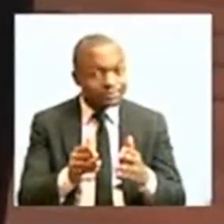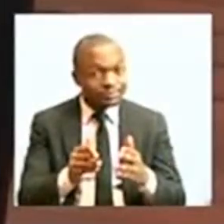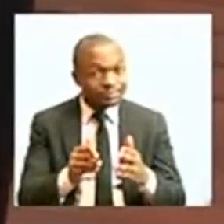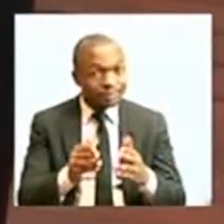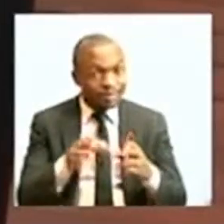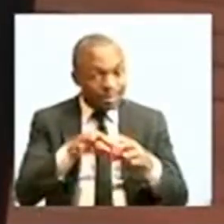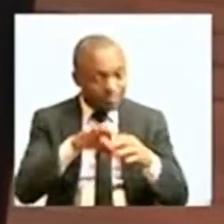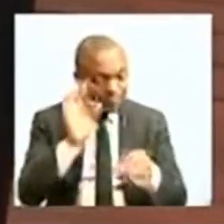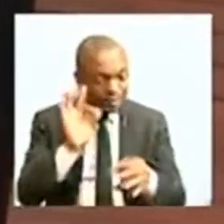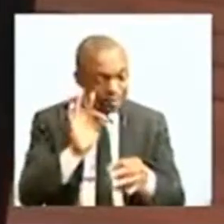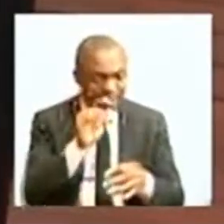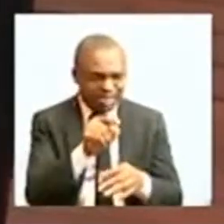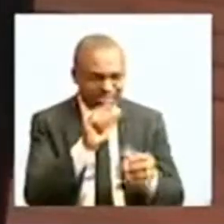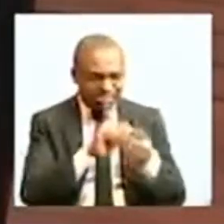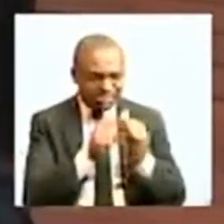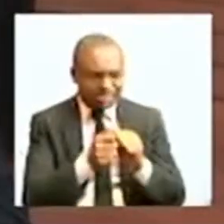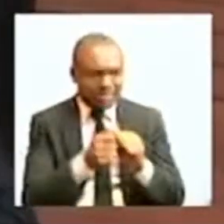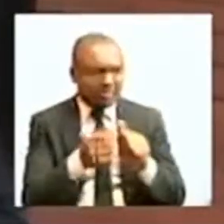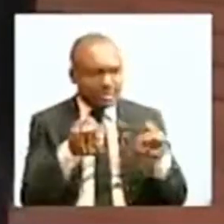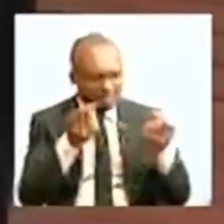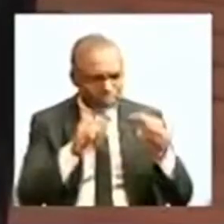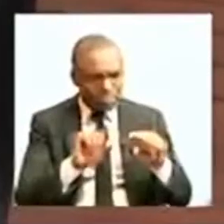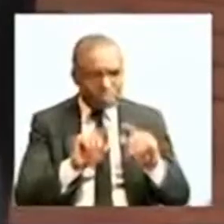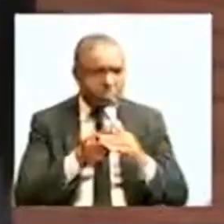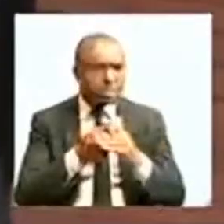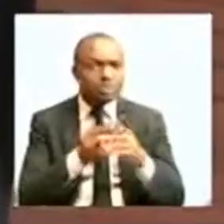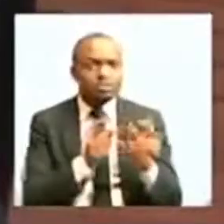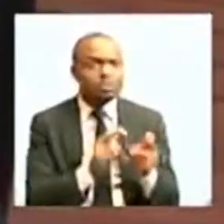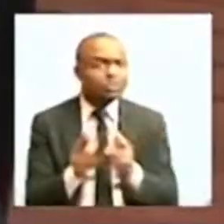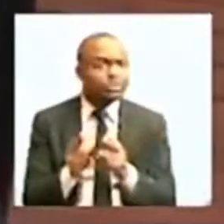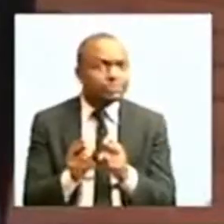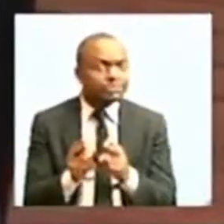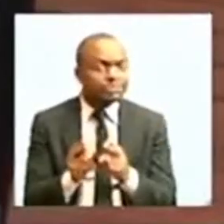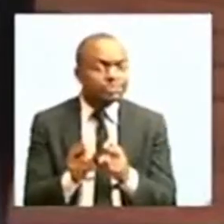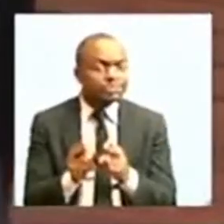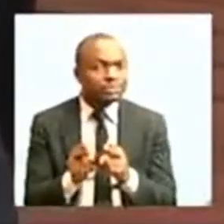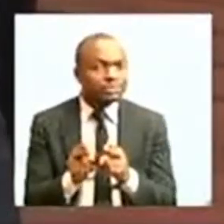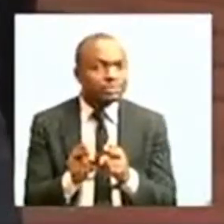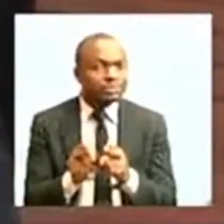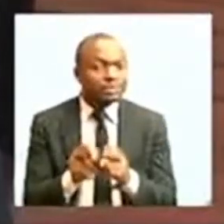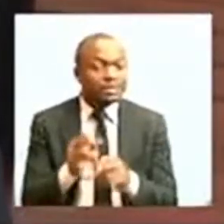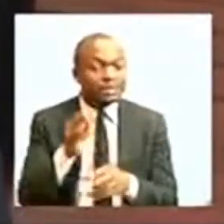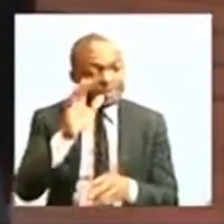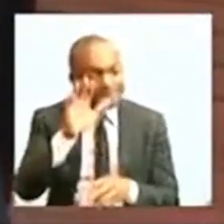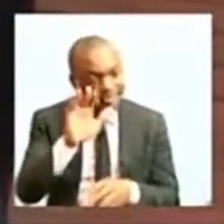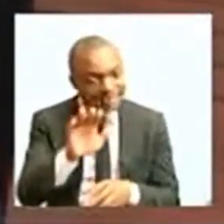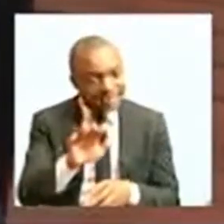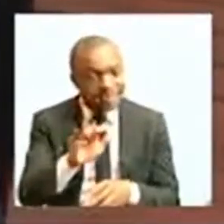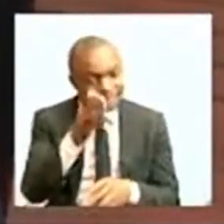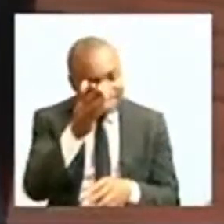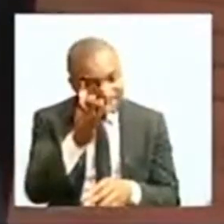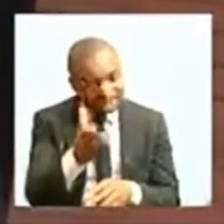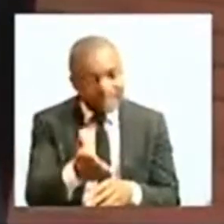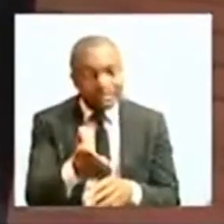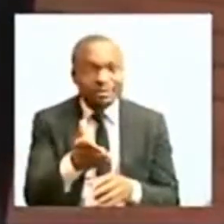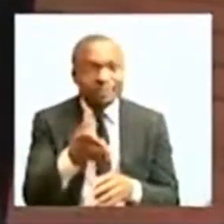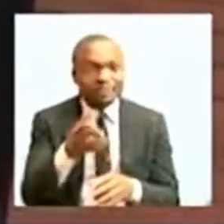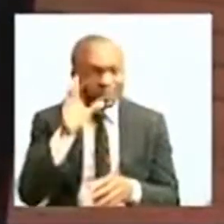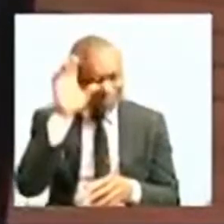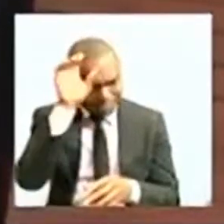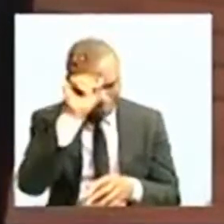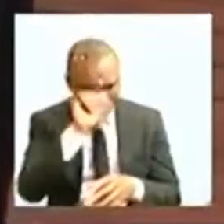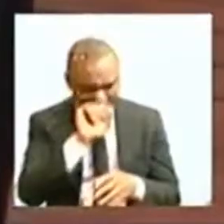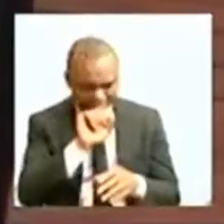to find that query. That is when now they would start responding. So there is that suspicion now that I think our councils